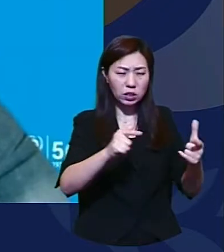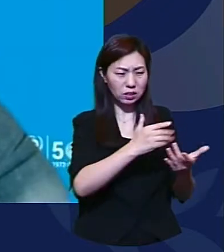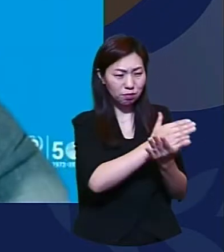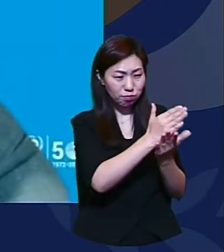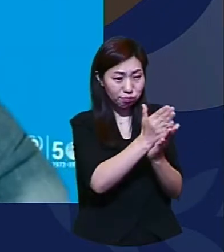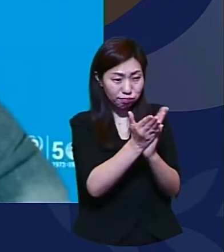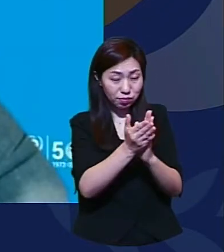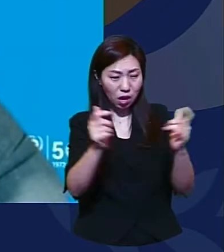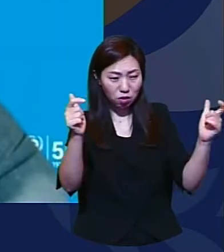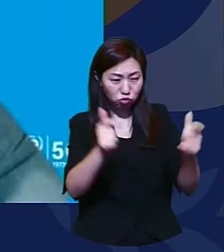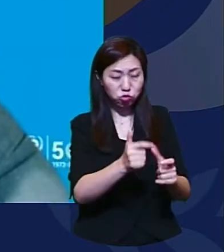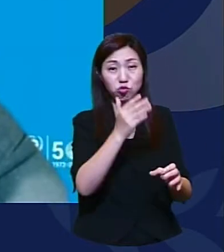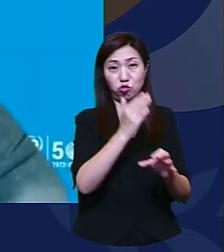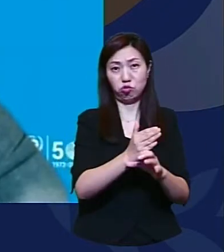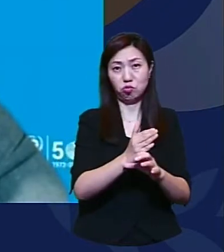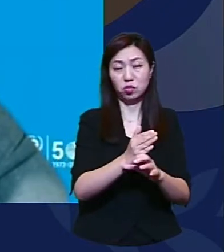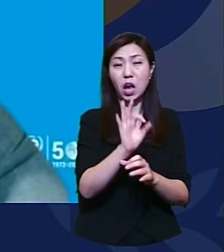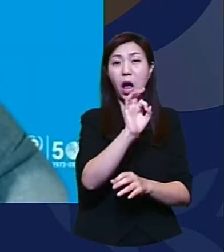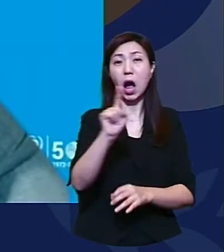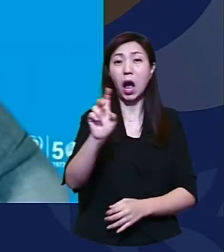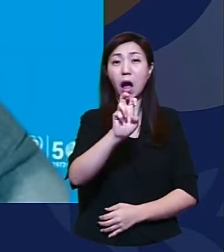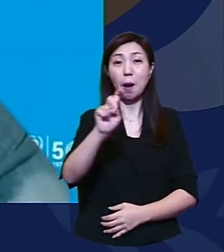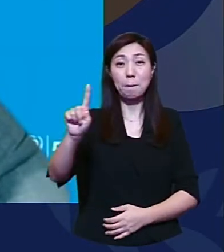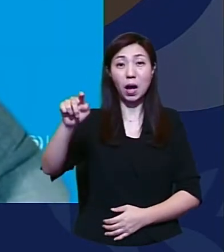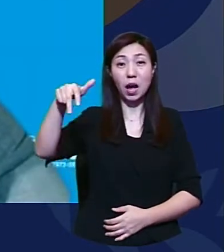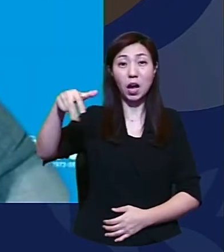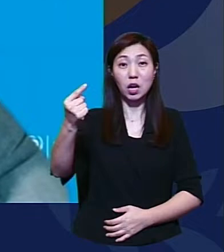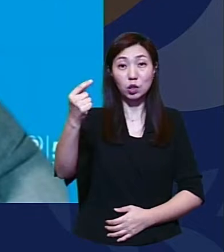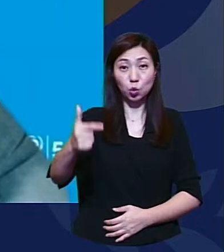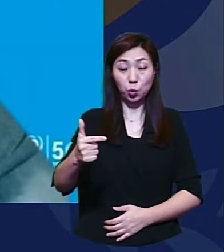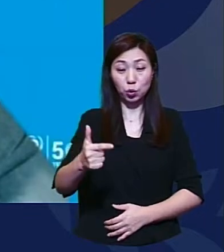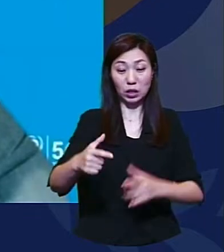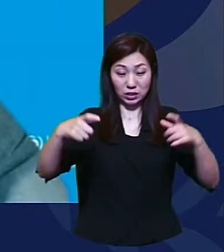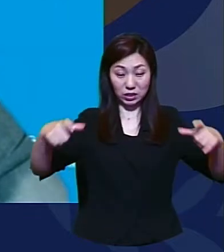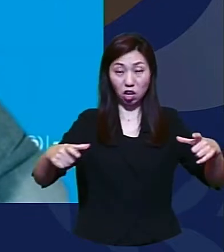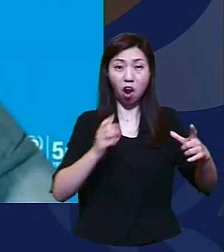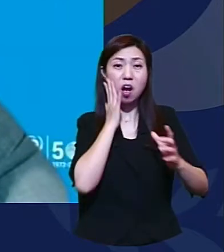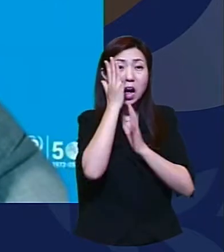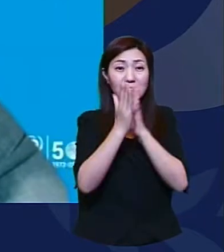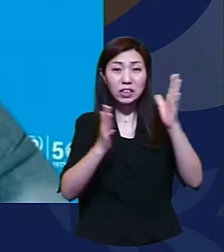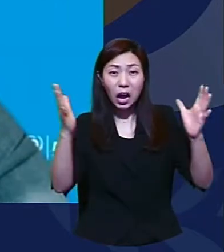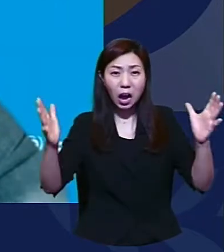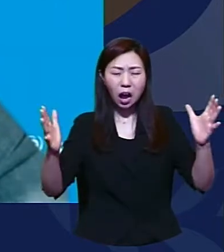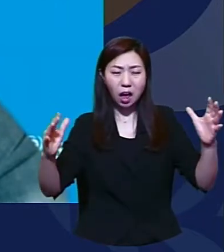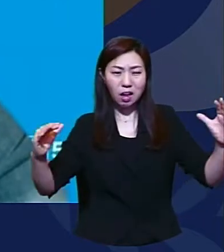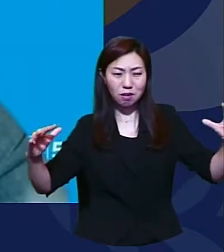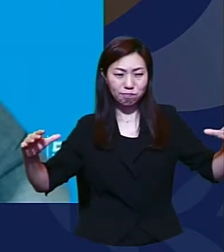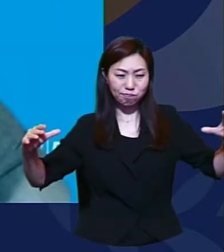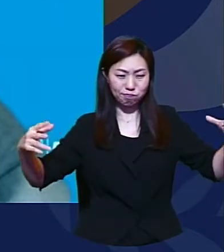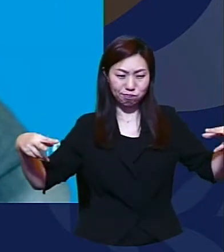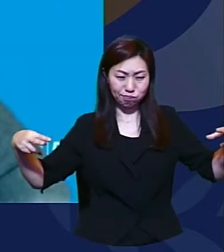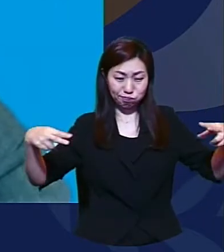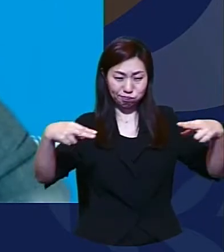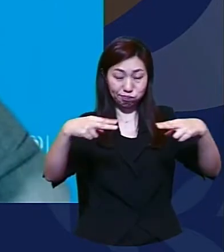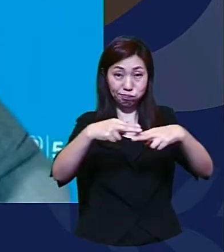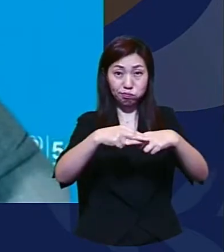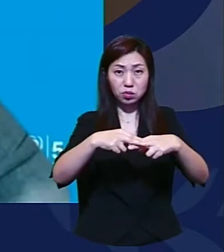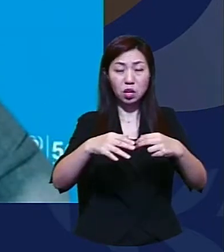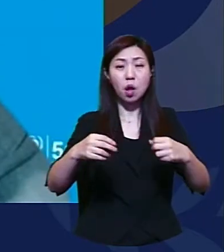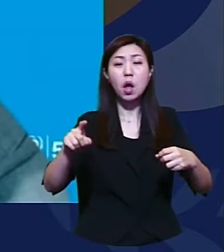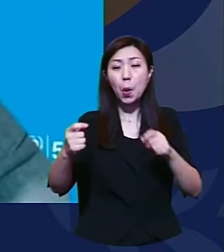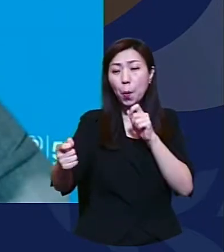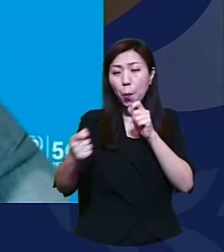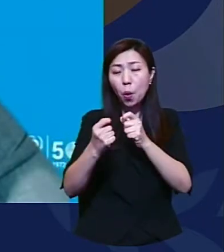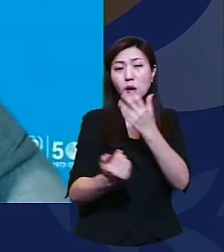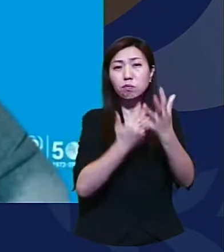all deforestation in the Amazon occurs within 6 kilometers of roads. We can and